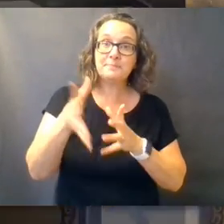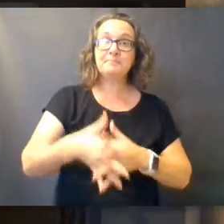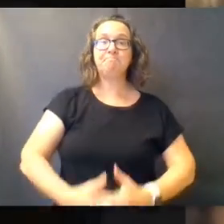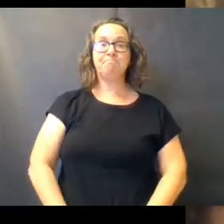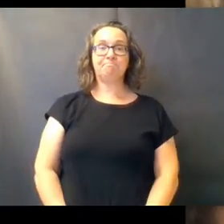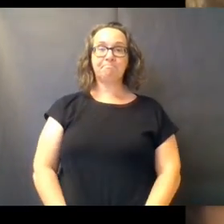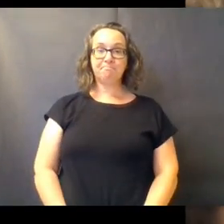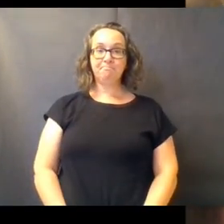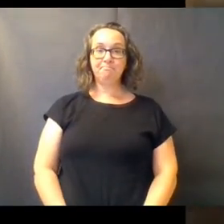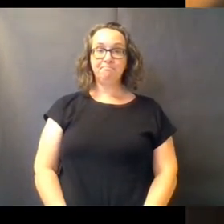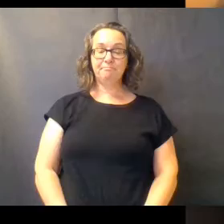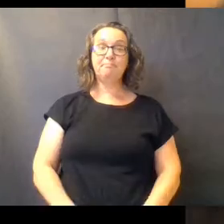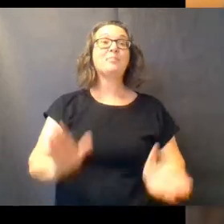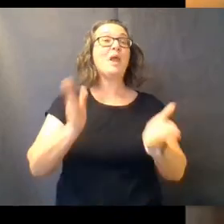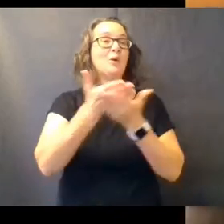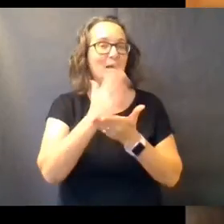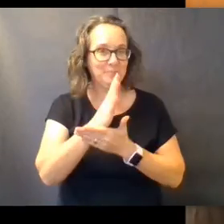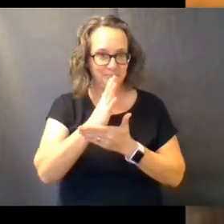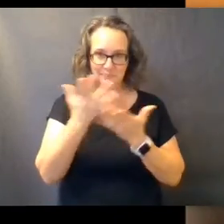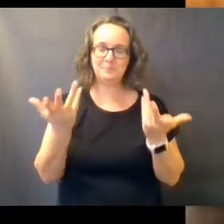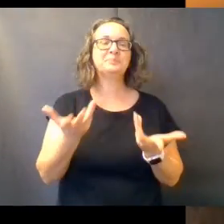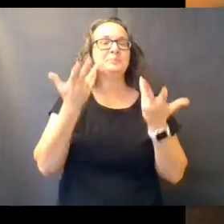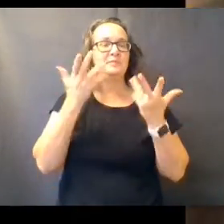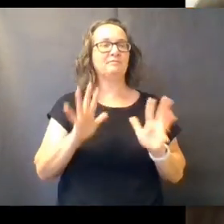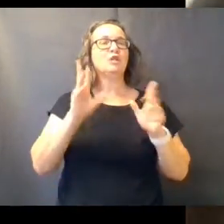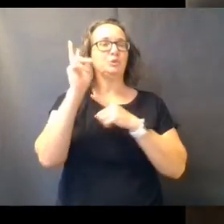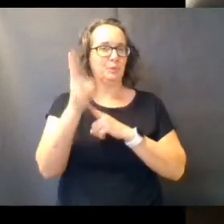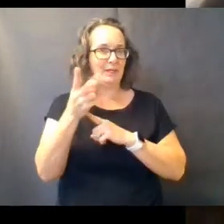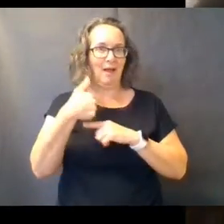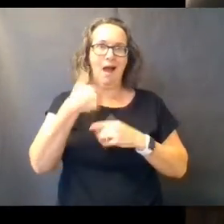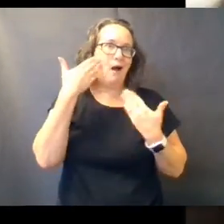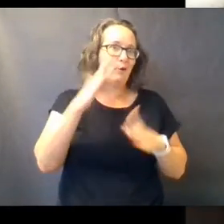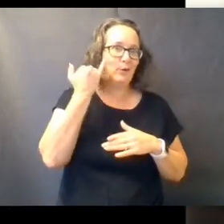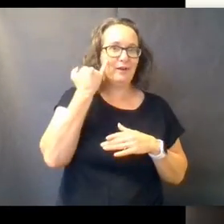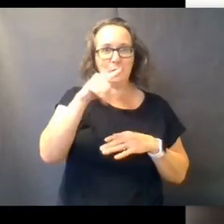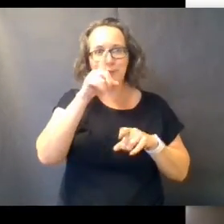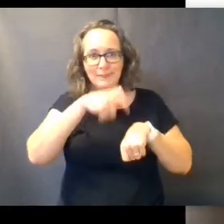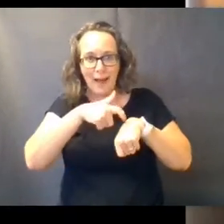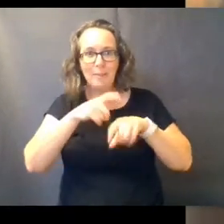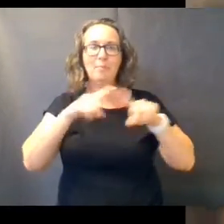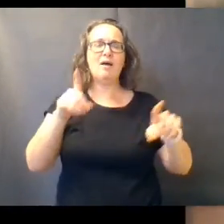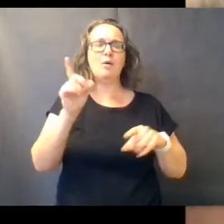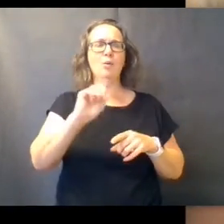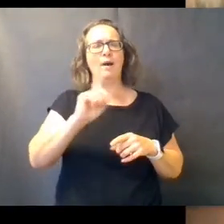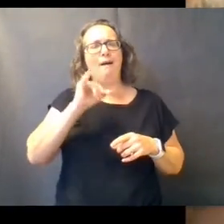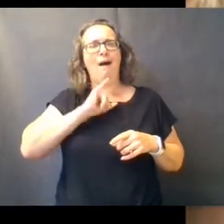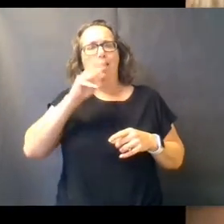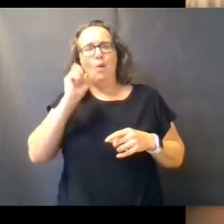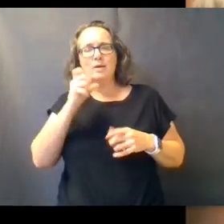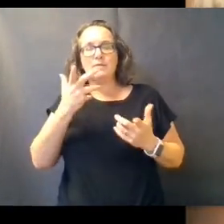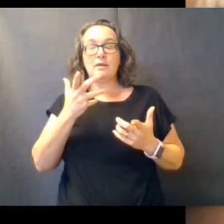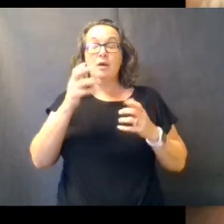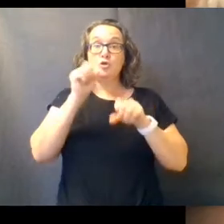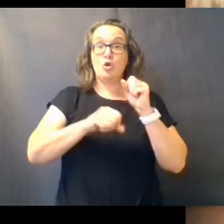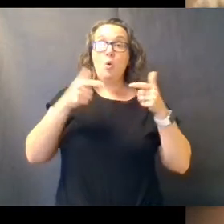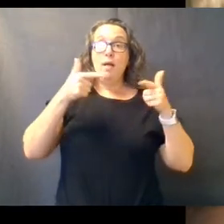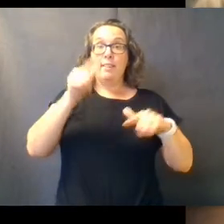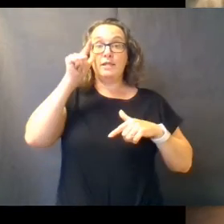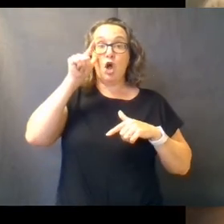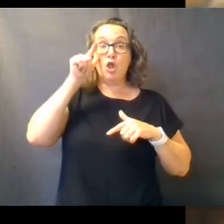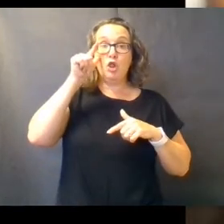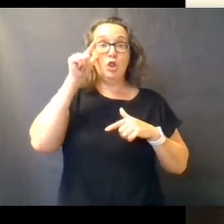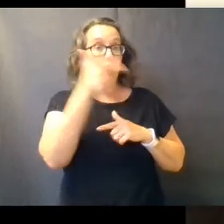All right, guys, that was 2 minutes. I don't know if you're timing, but from where I was. So let's look at